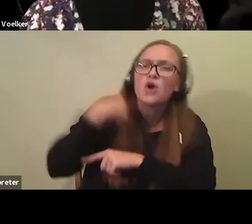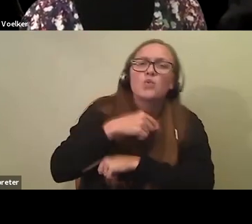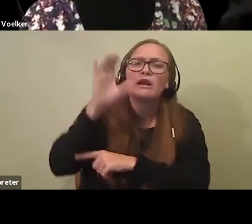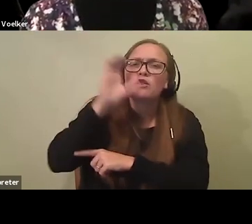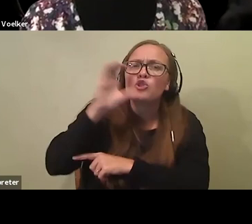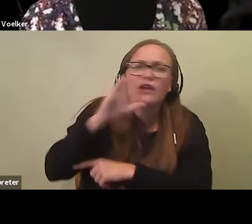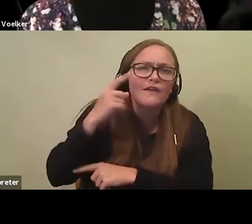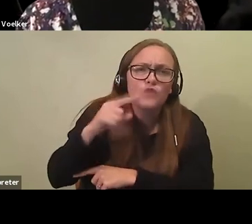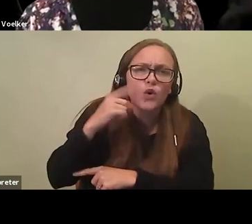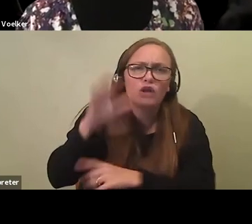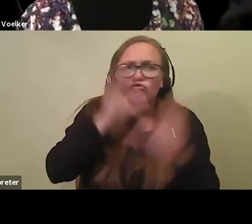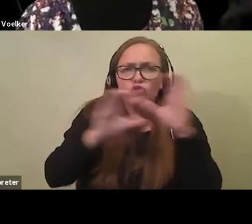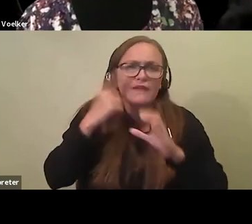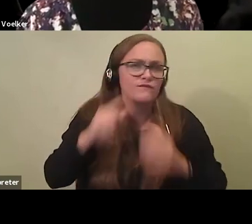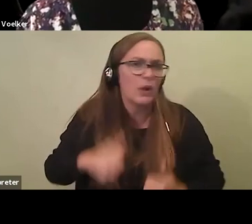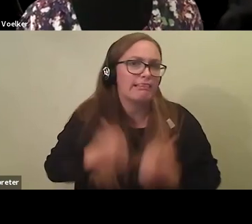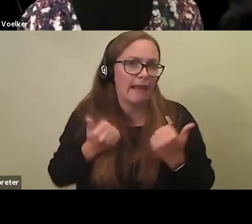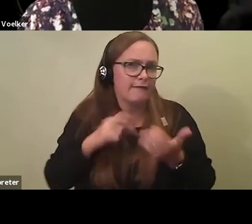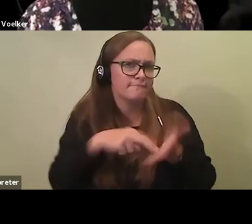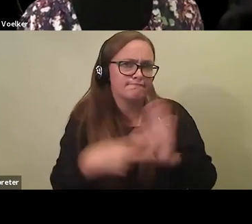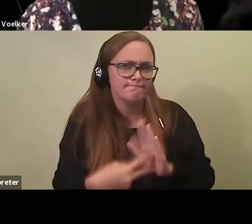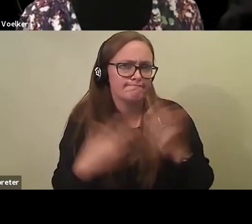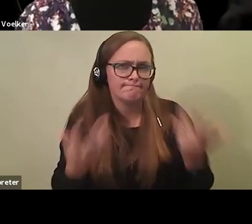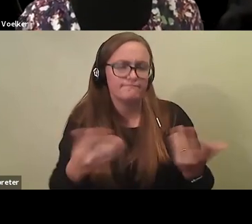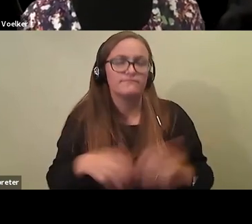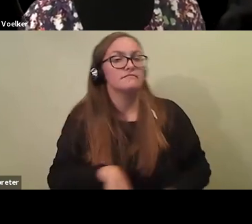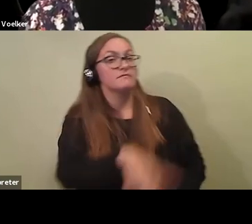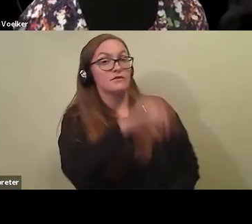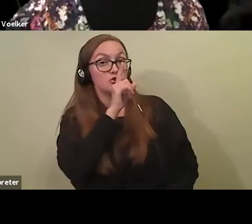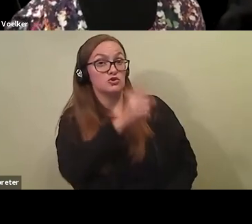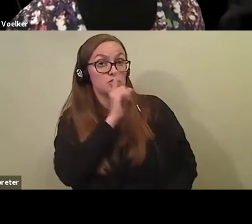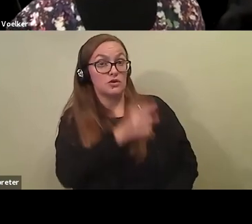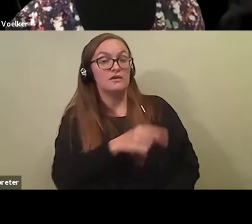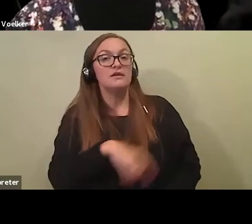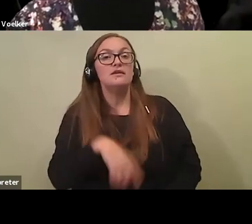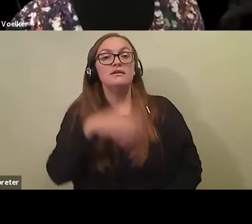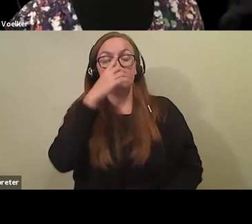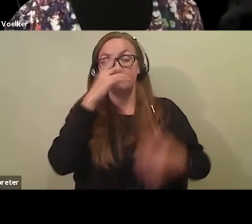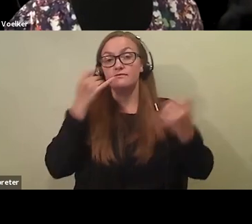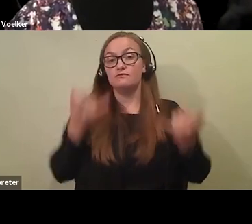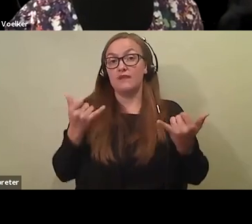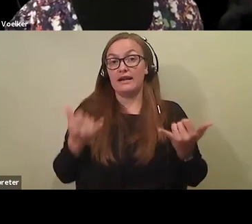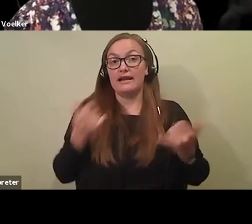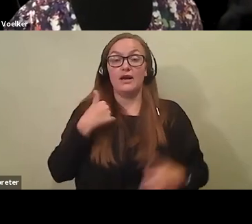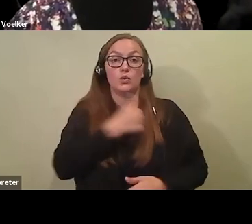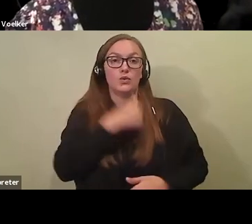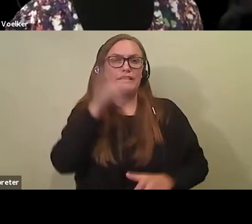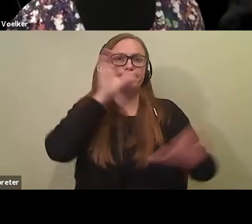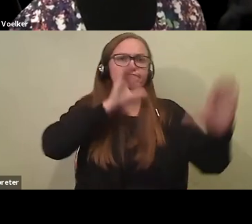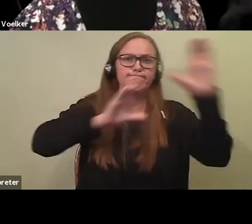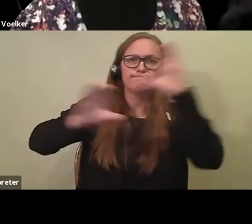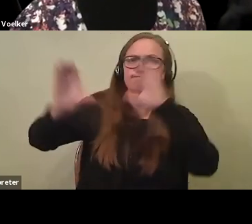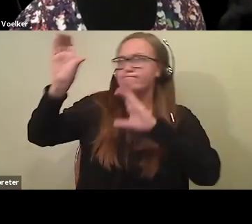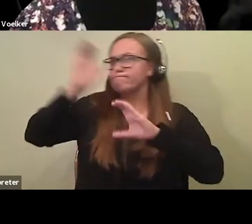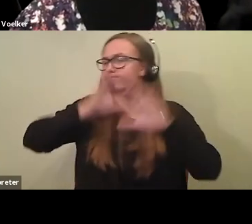say searching for life? Sure. So there are, right now, when we search for life, we